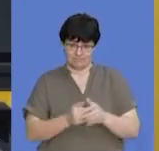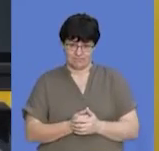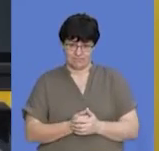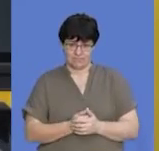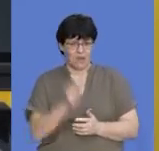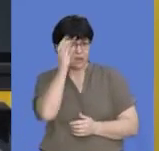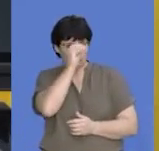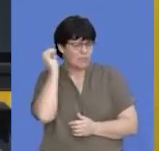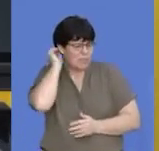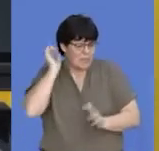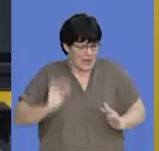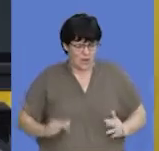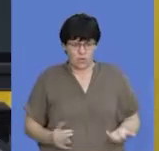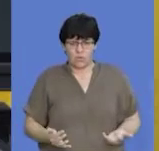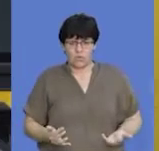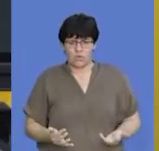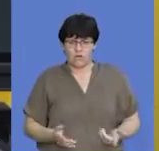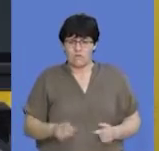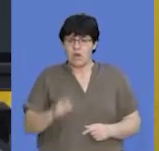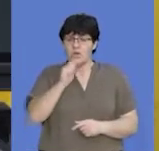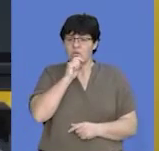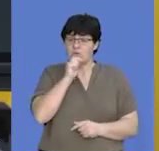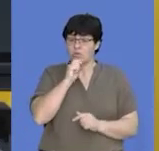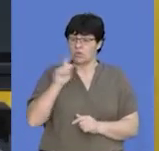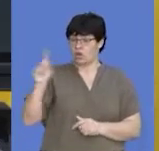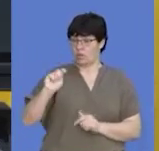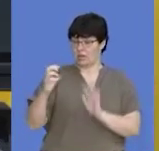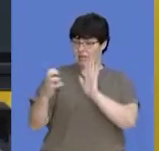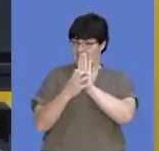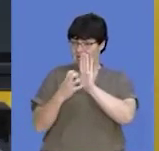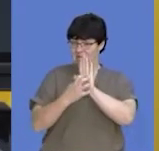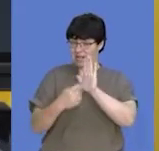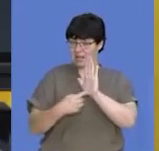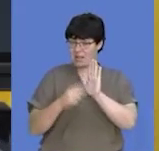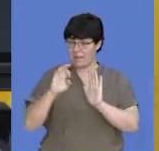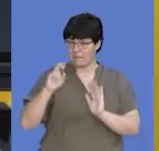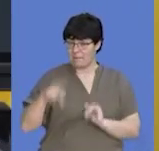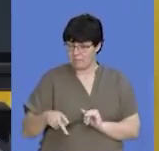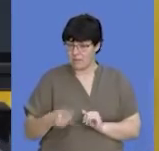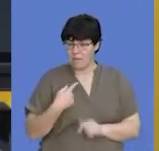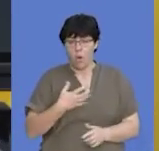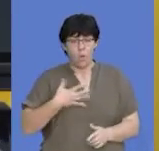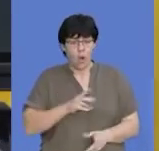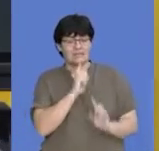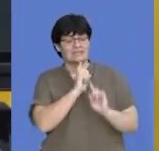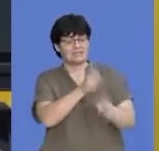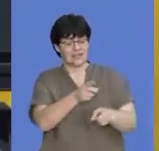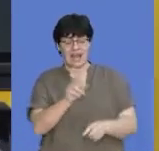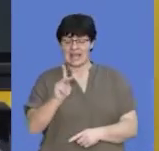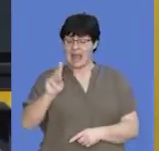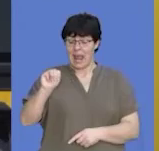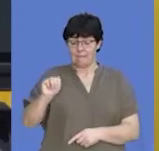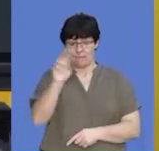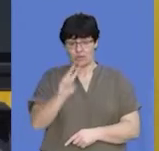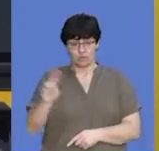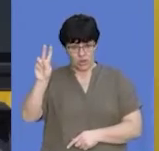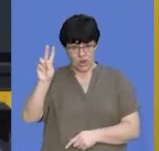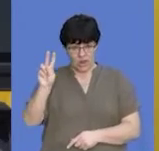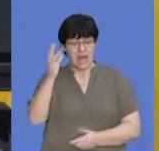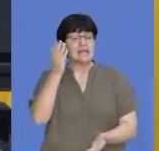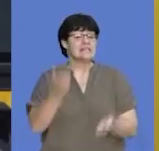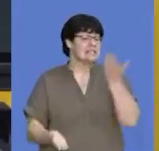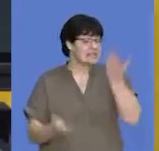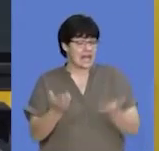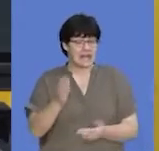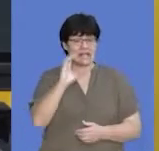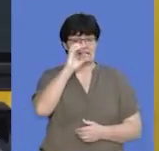do I remember this? When I'm using a topographical map and I want my answer in a kilometer squared, my scale